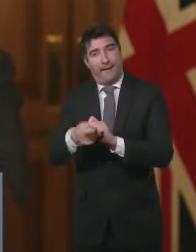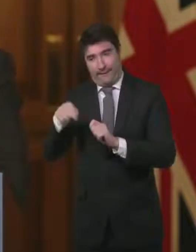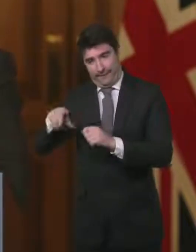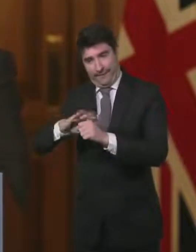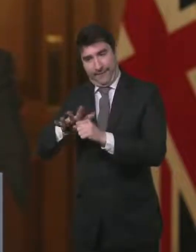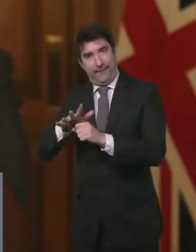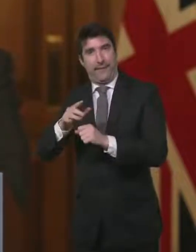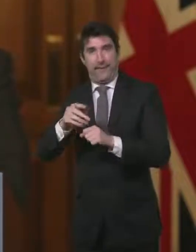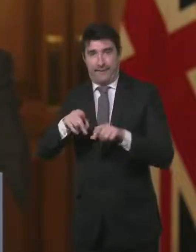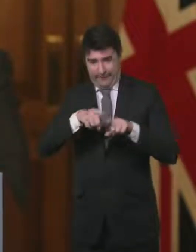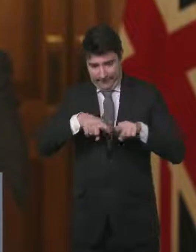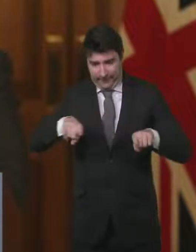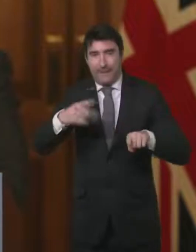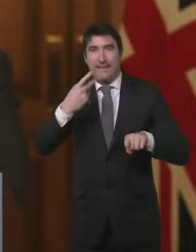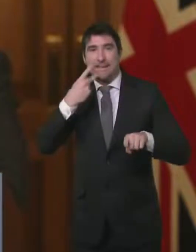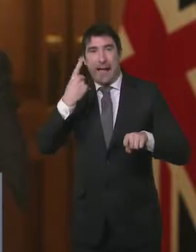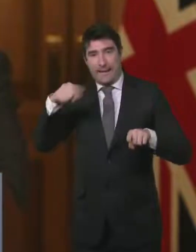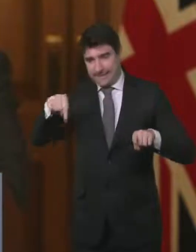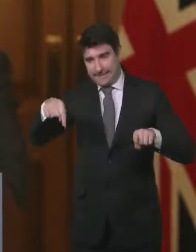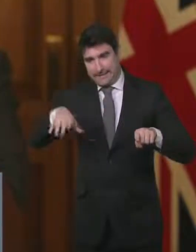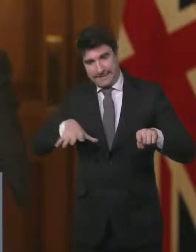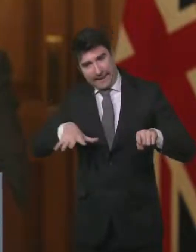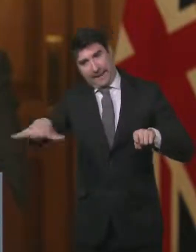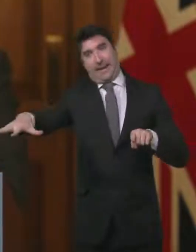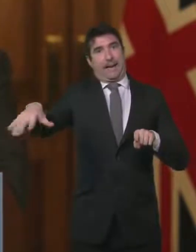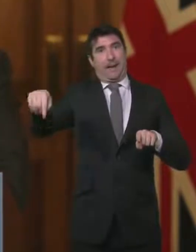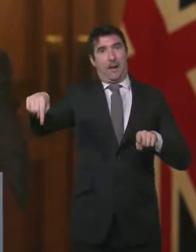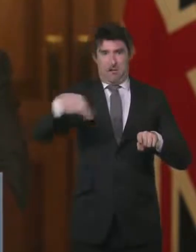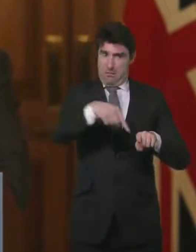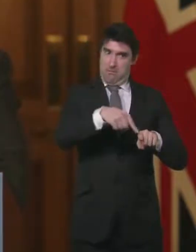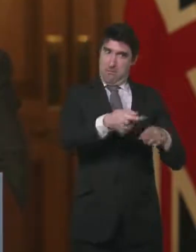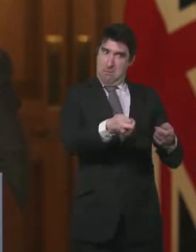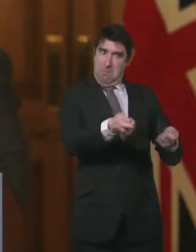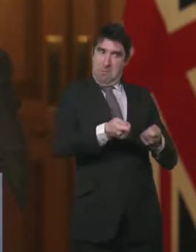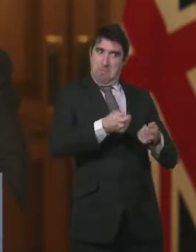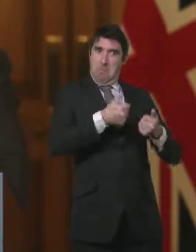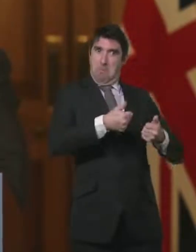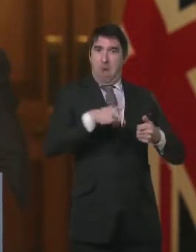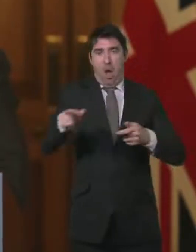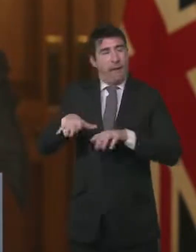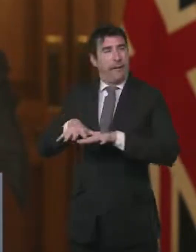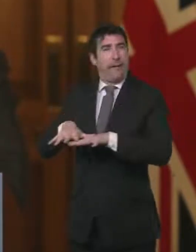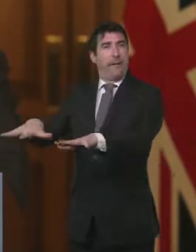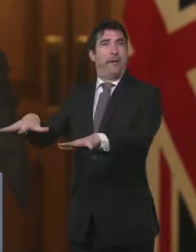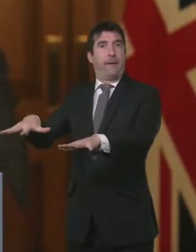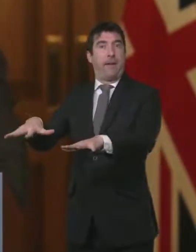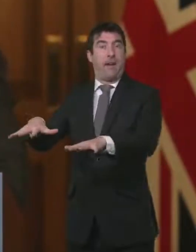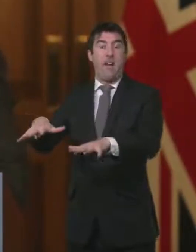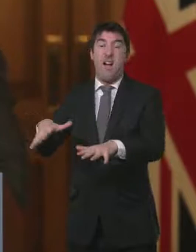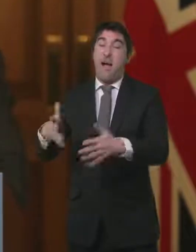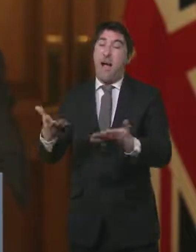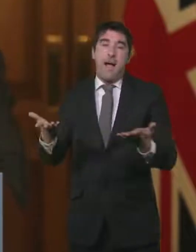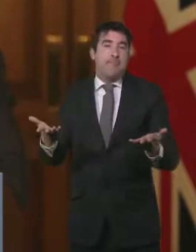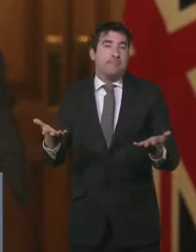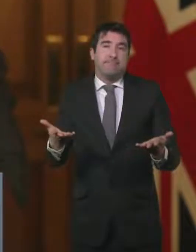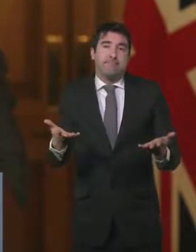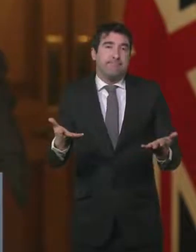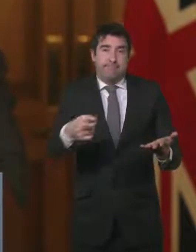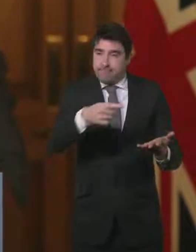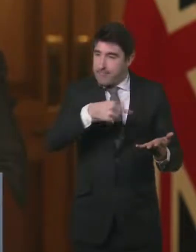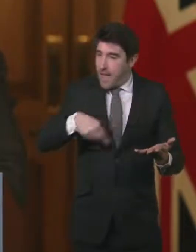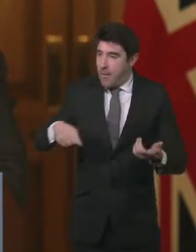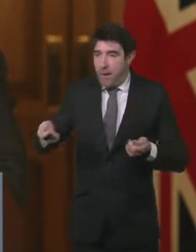as several of your colleagues have rightly said this afternoon, we're going 2 as weeks fast extra as we can to do